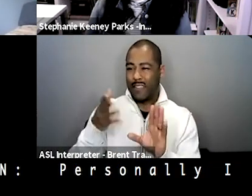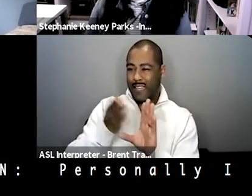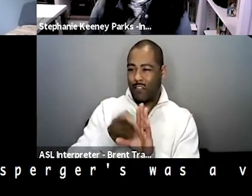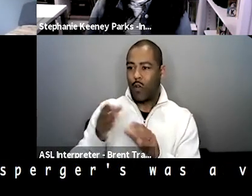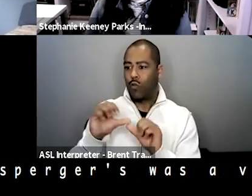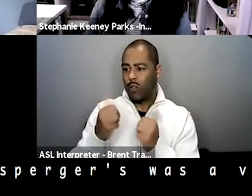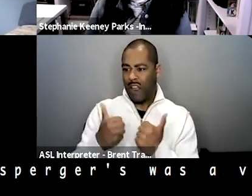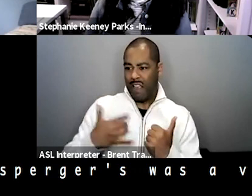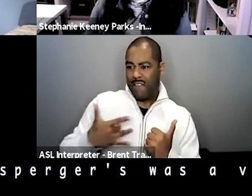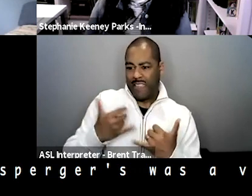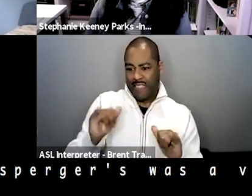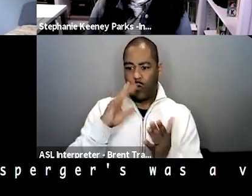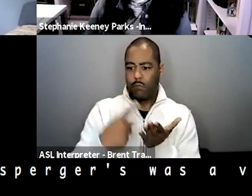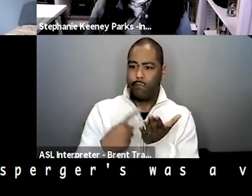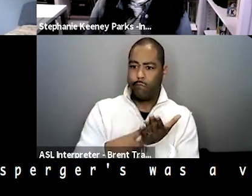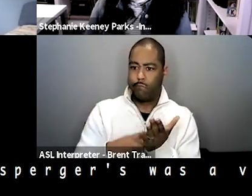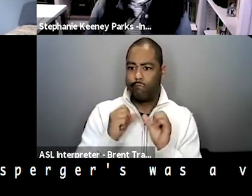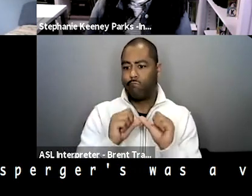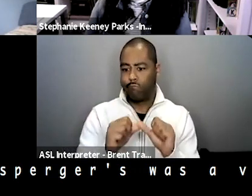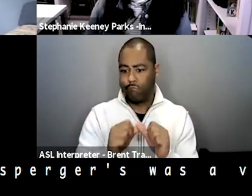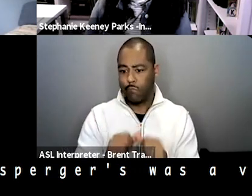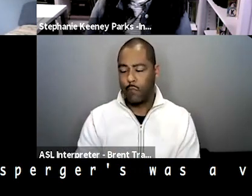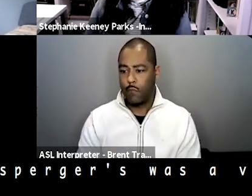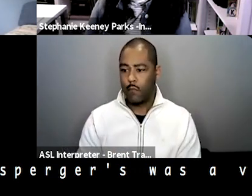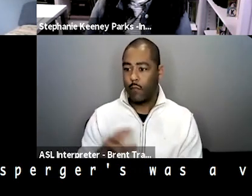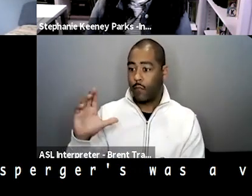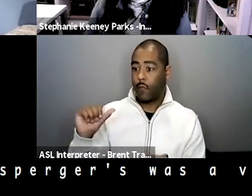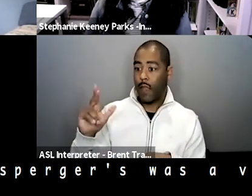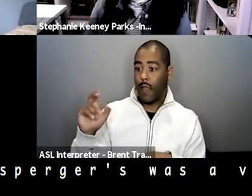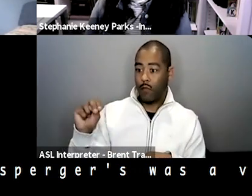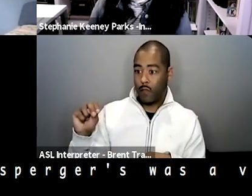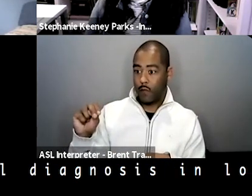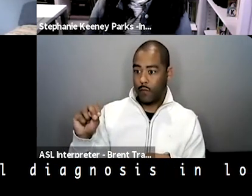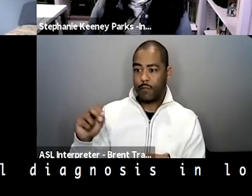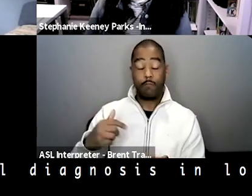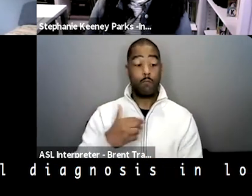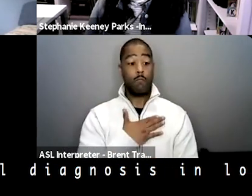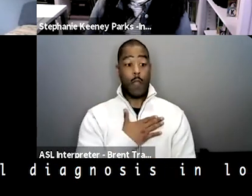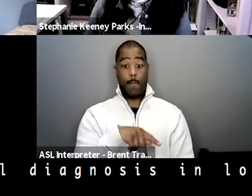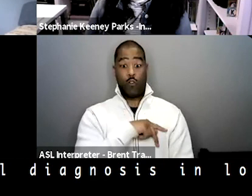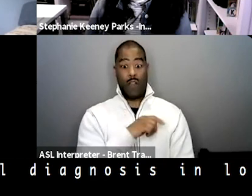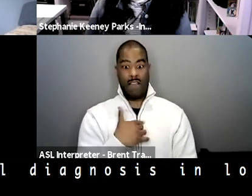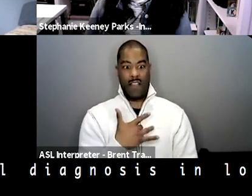Personally, I think that the that Asperger's was a very helpful